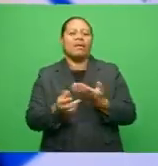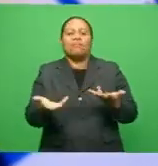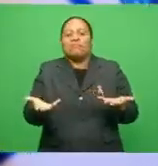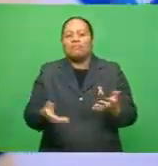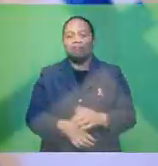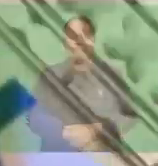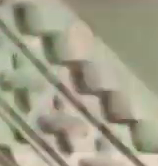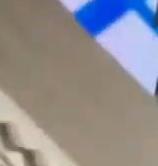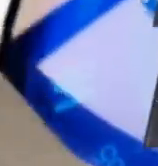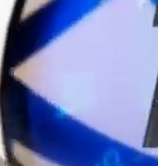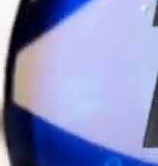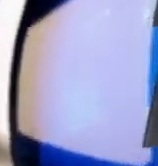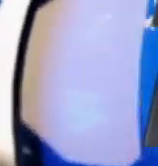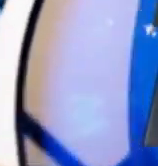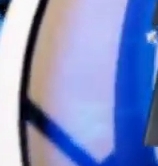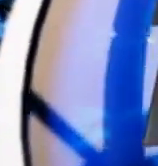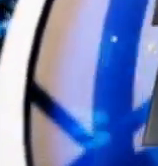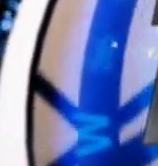happen.